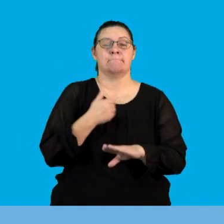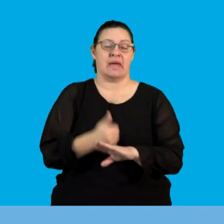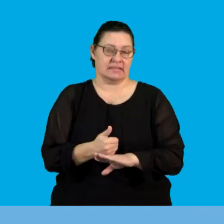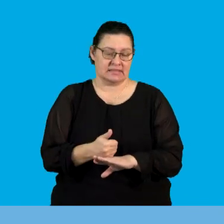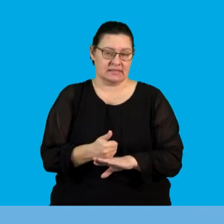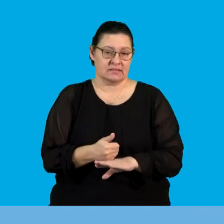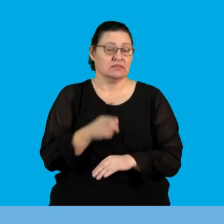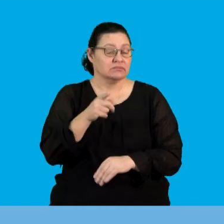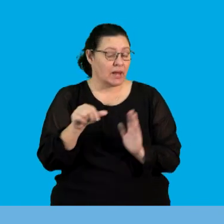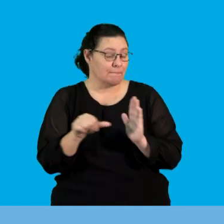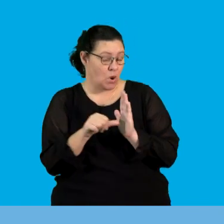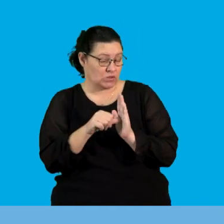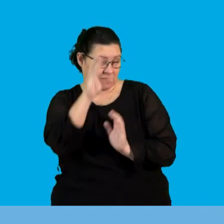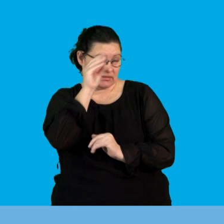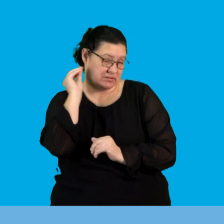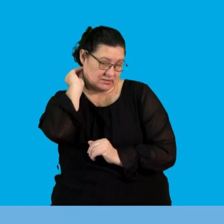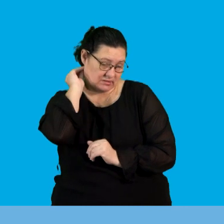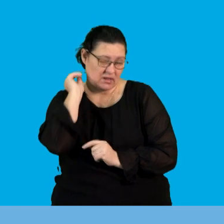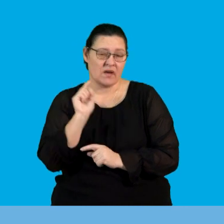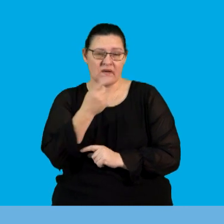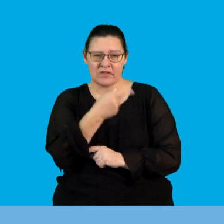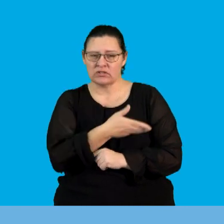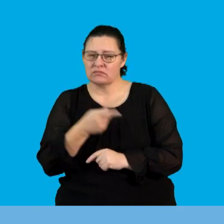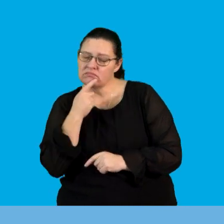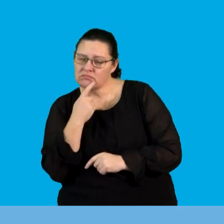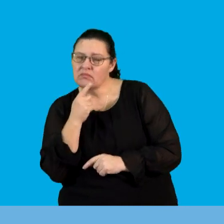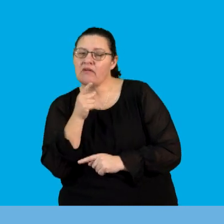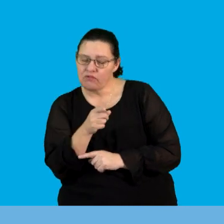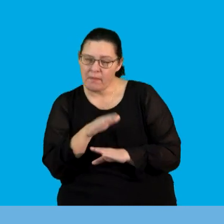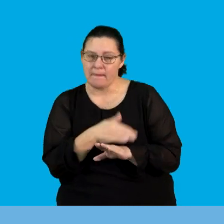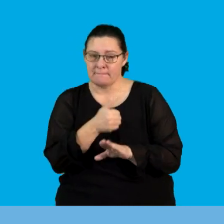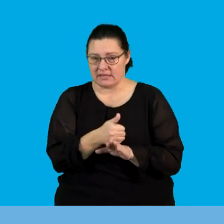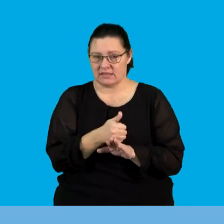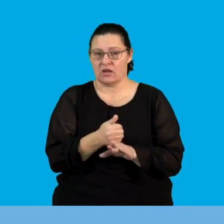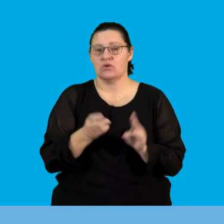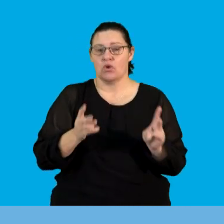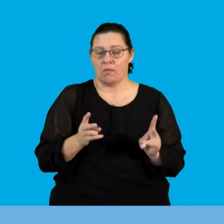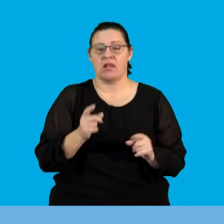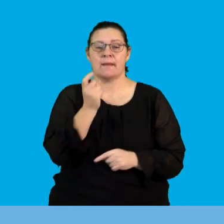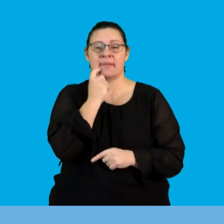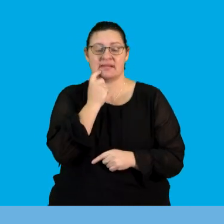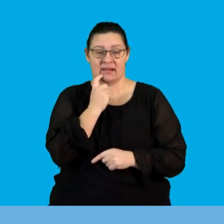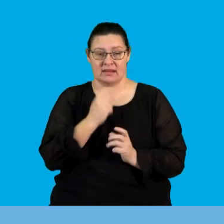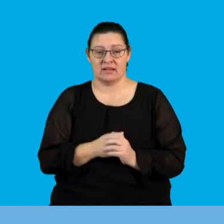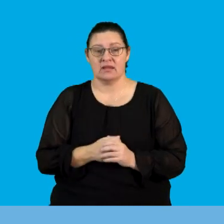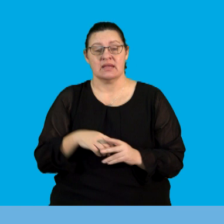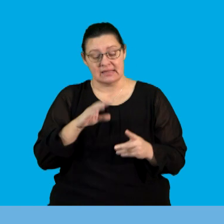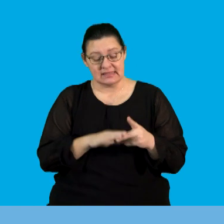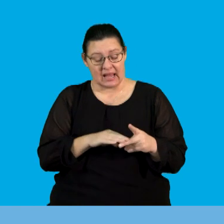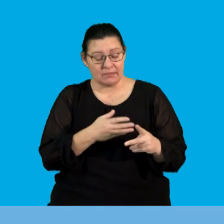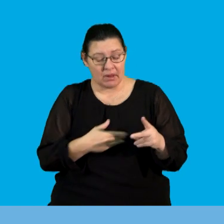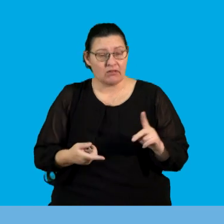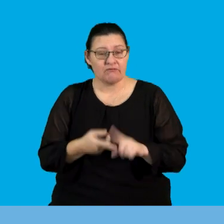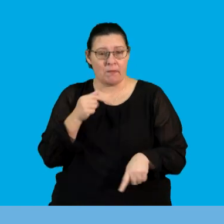comes from the base. Very important to note. So the first part of the name of a salt comes from a base, which is usually a metal. Then